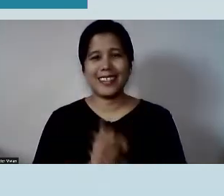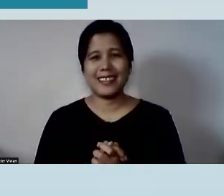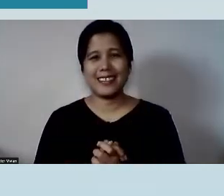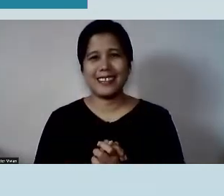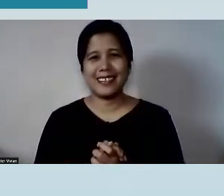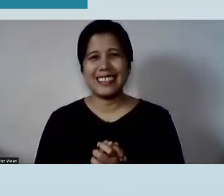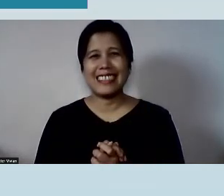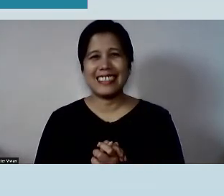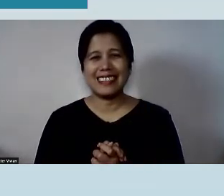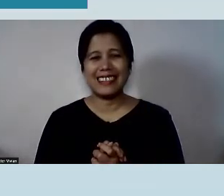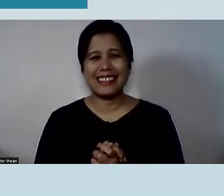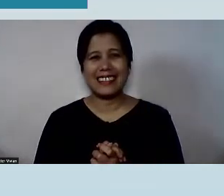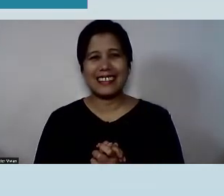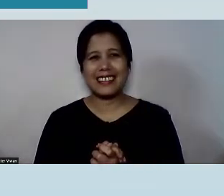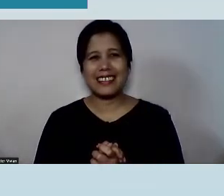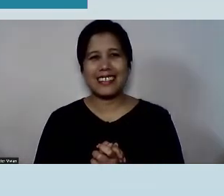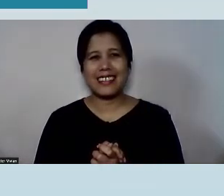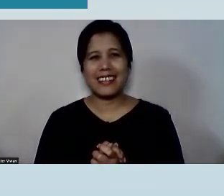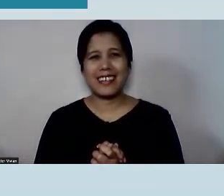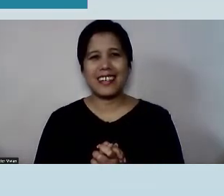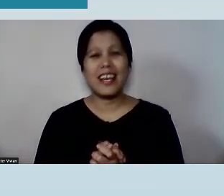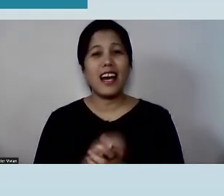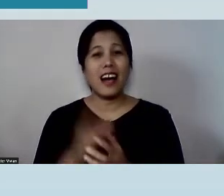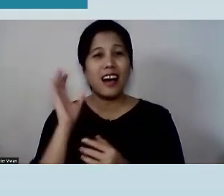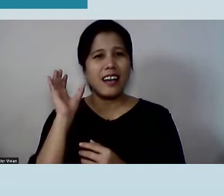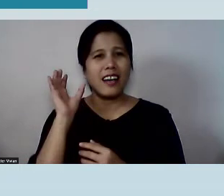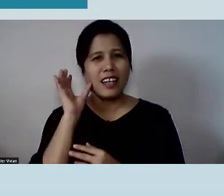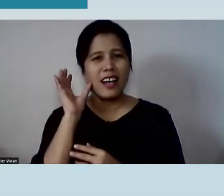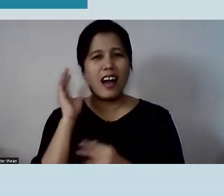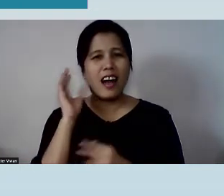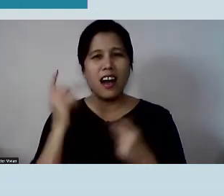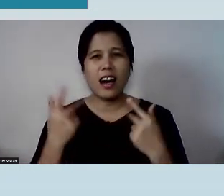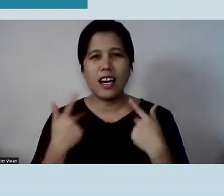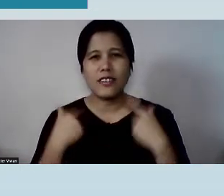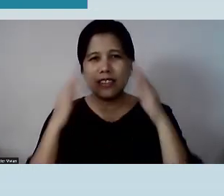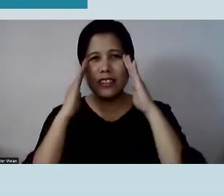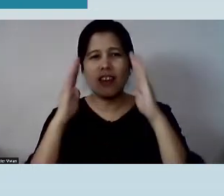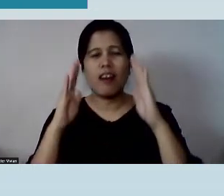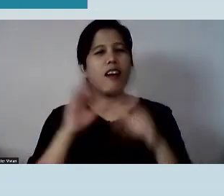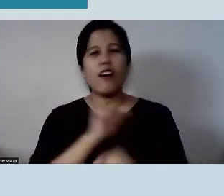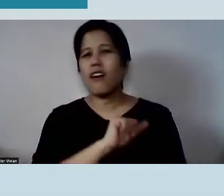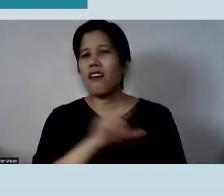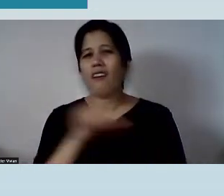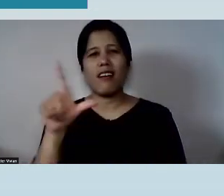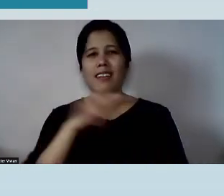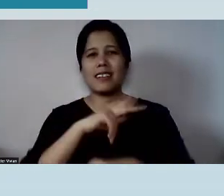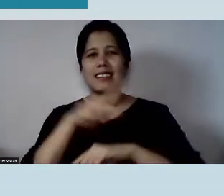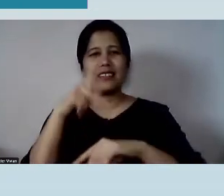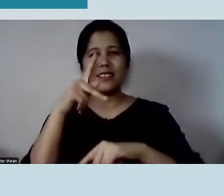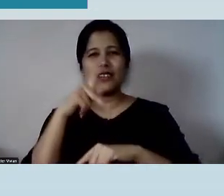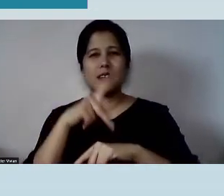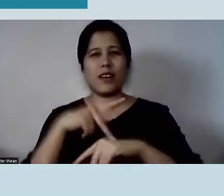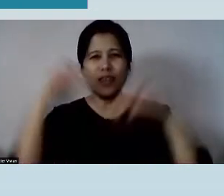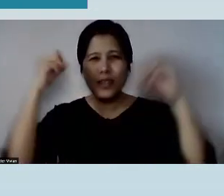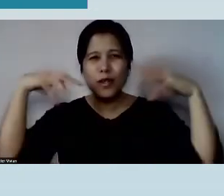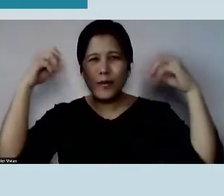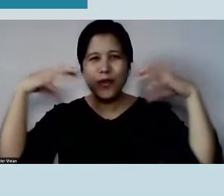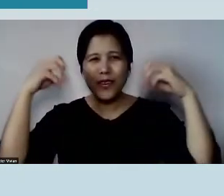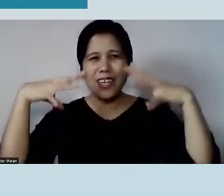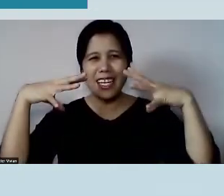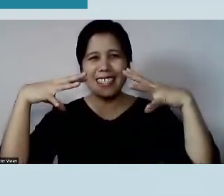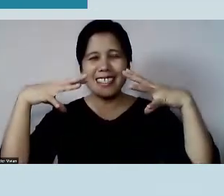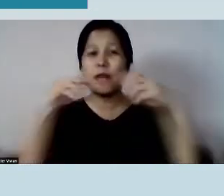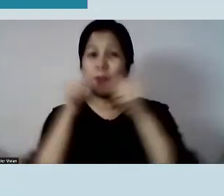nag-attend. Next. And I hear we have listeners all over the Philippines. Umuulan man, kasi inuulan